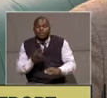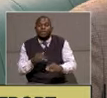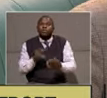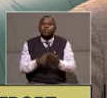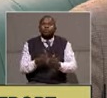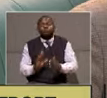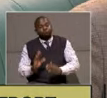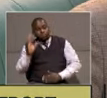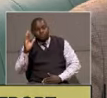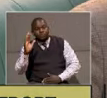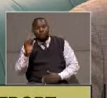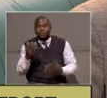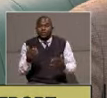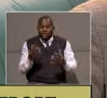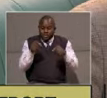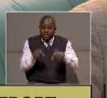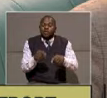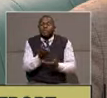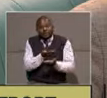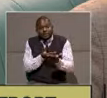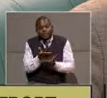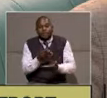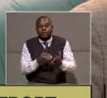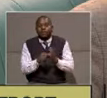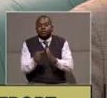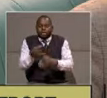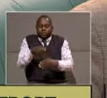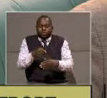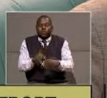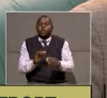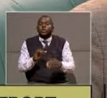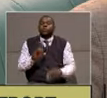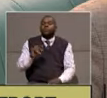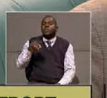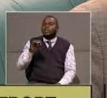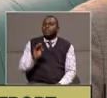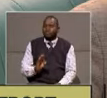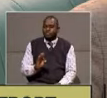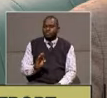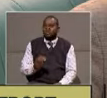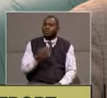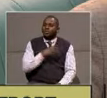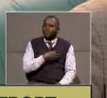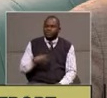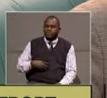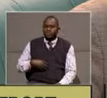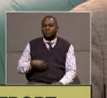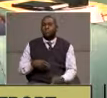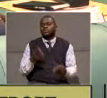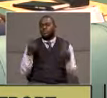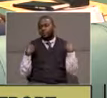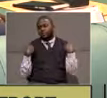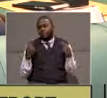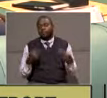up and discuss issues involving UPDF, involving soldiers, involving generals.